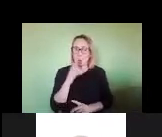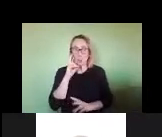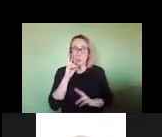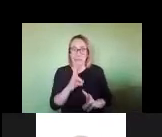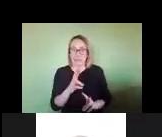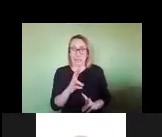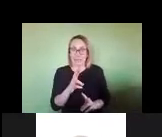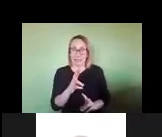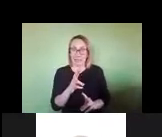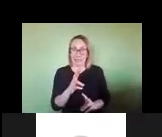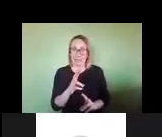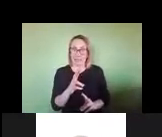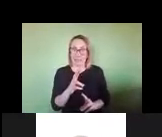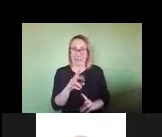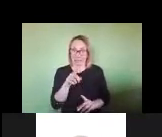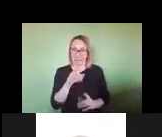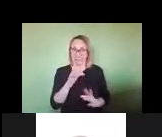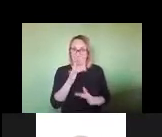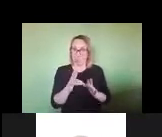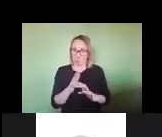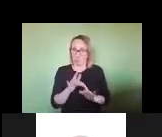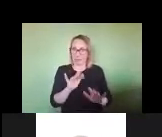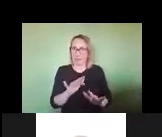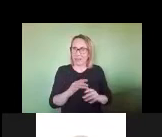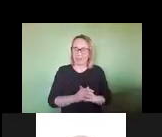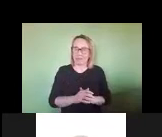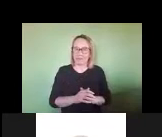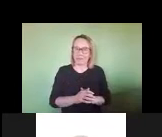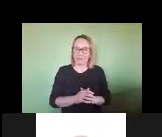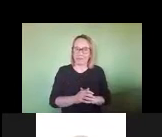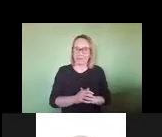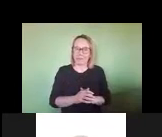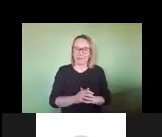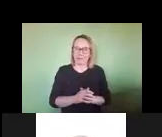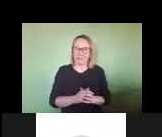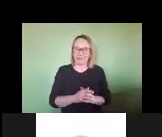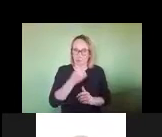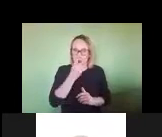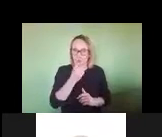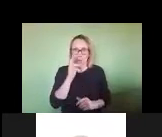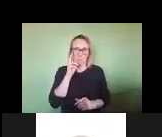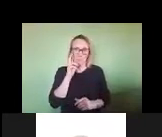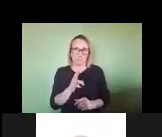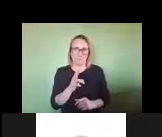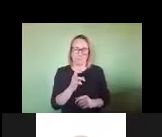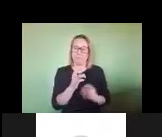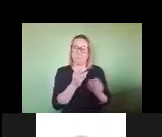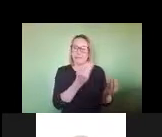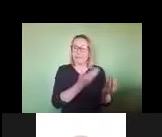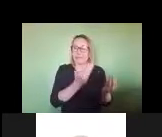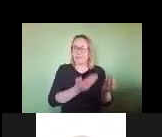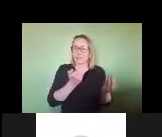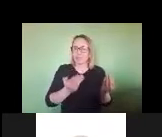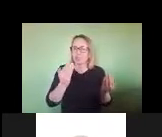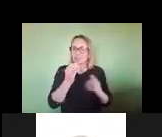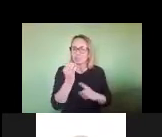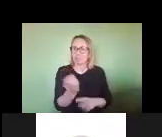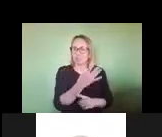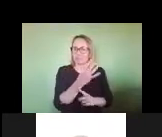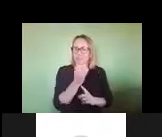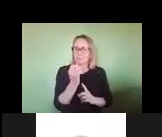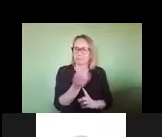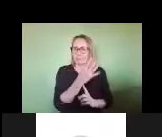on the website, which is inclusiveimages.org, which is there. And you go to the online